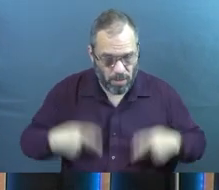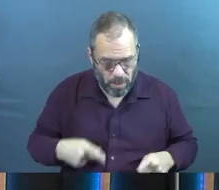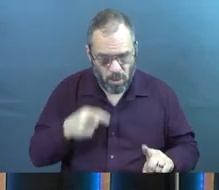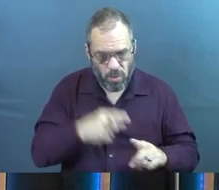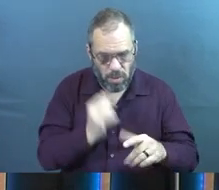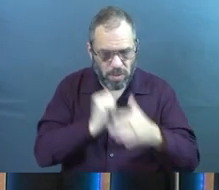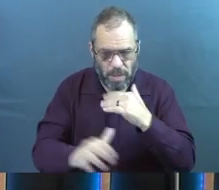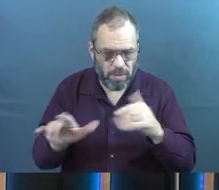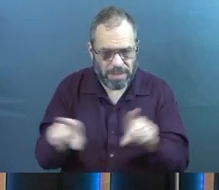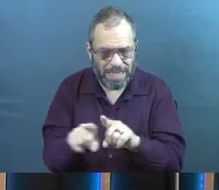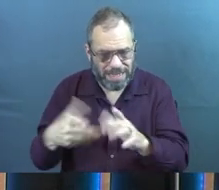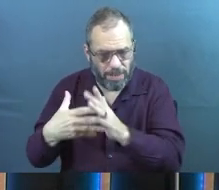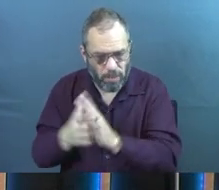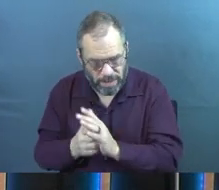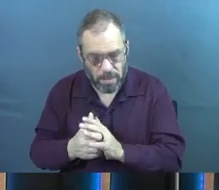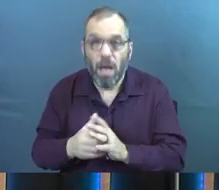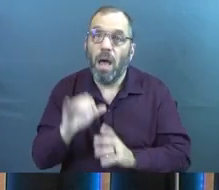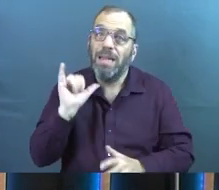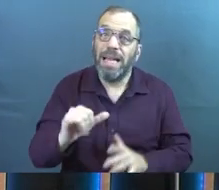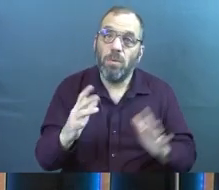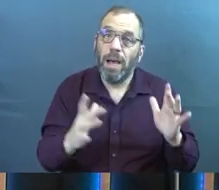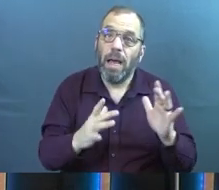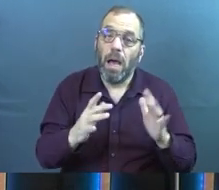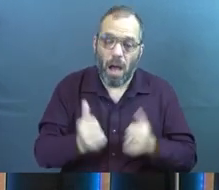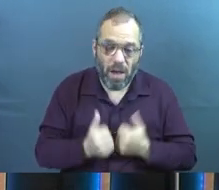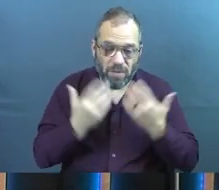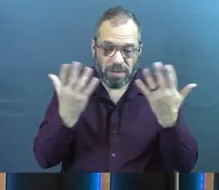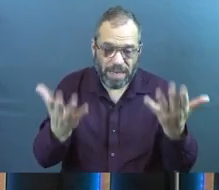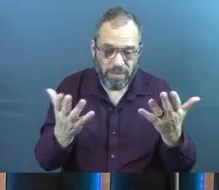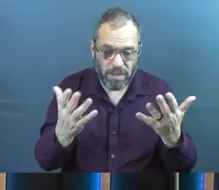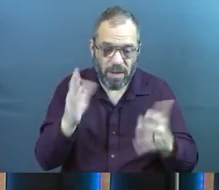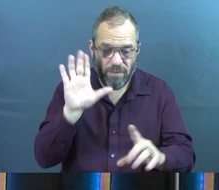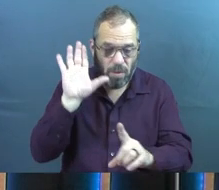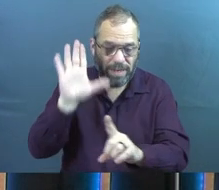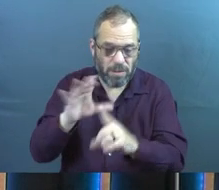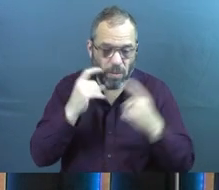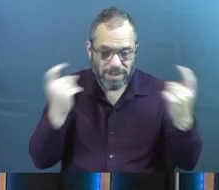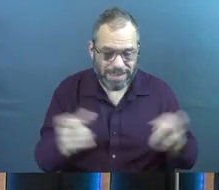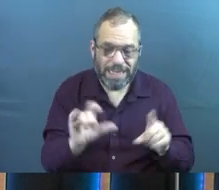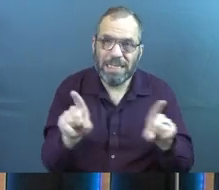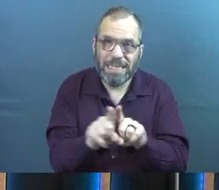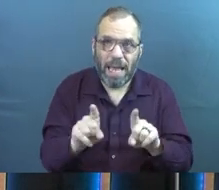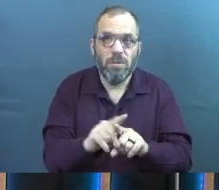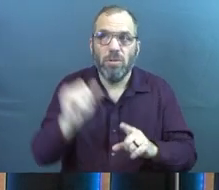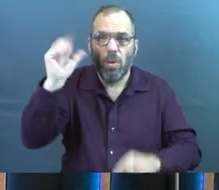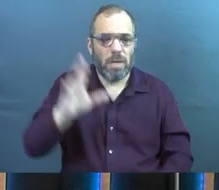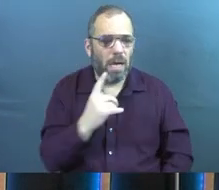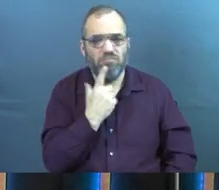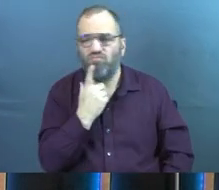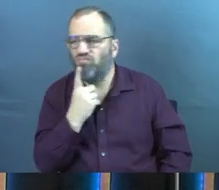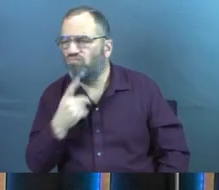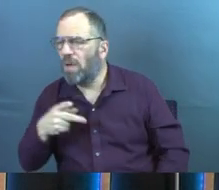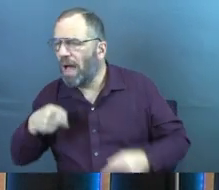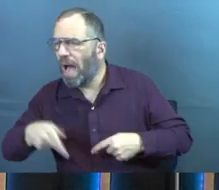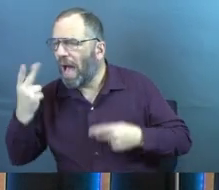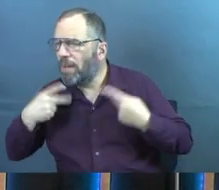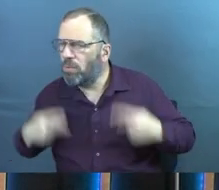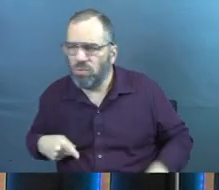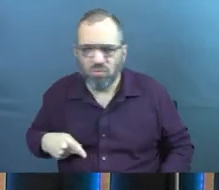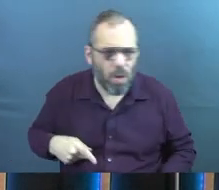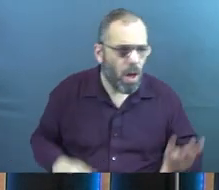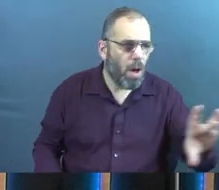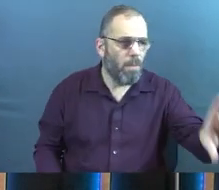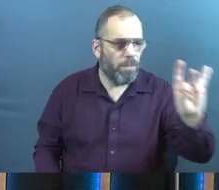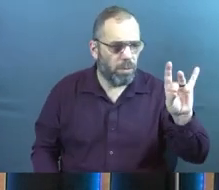is subject to the same weaknesses. That is why he must offer sacrifices for his own sins as well as theirs. So God handpicks a high priest to lead his